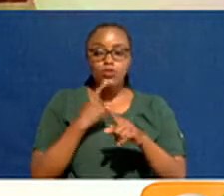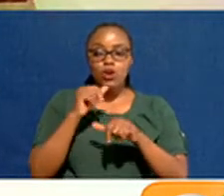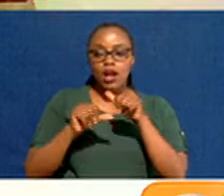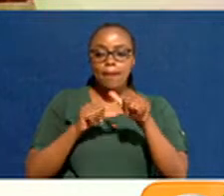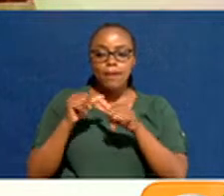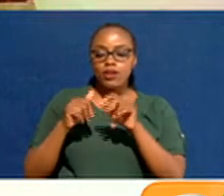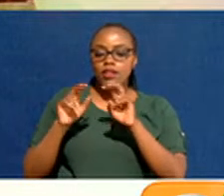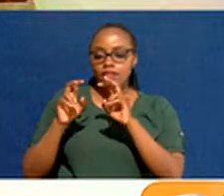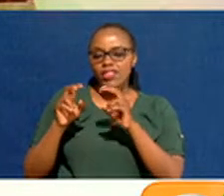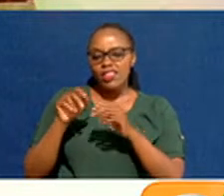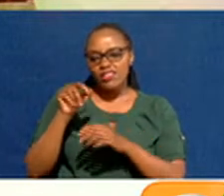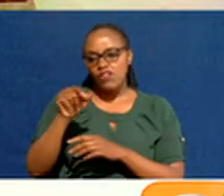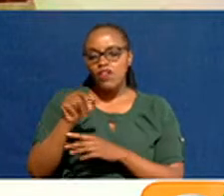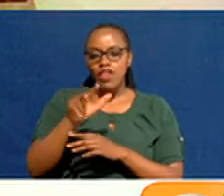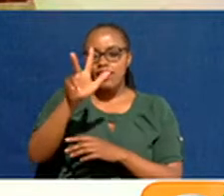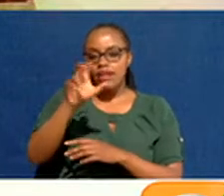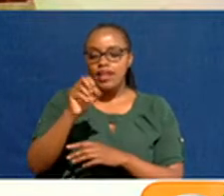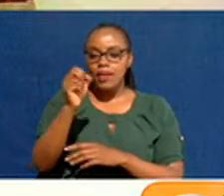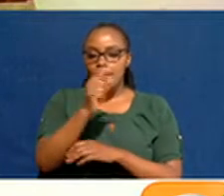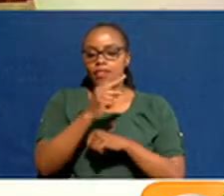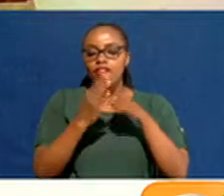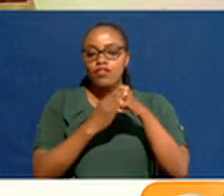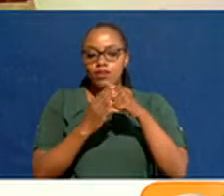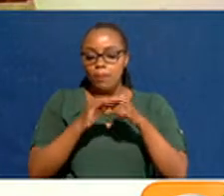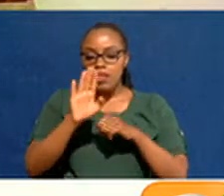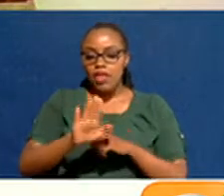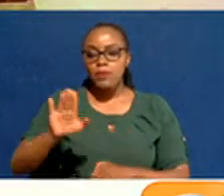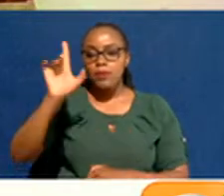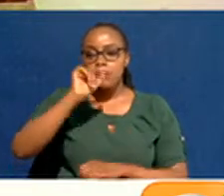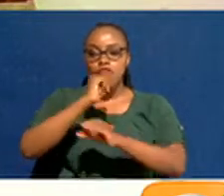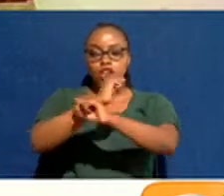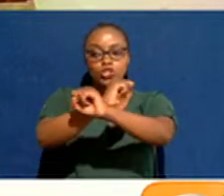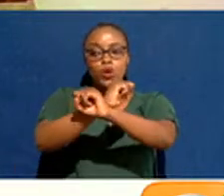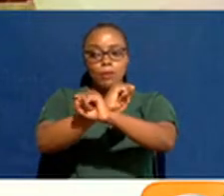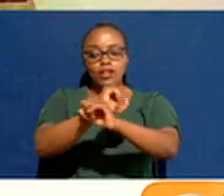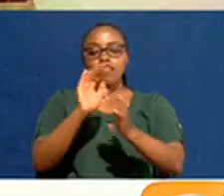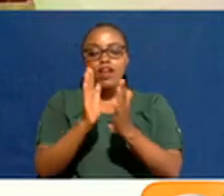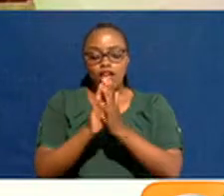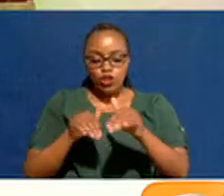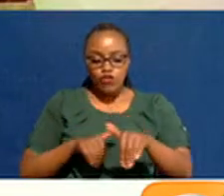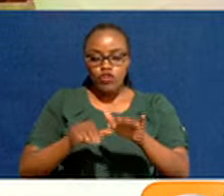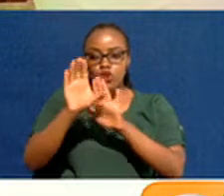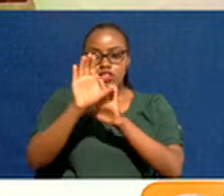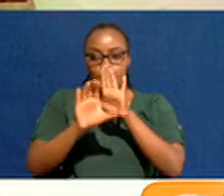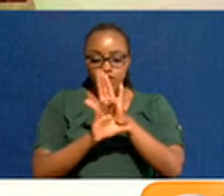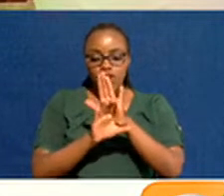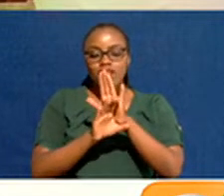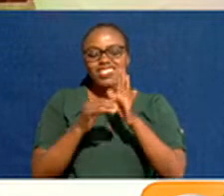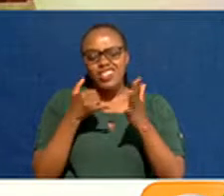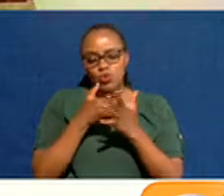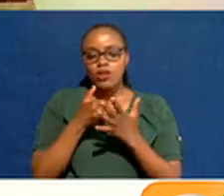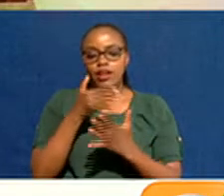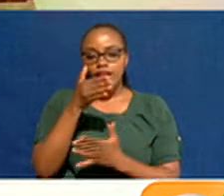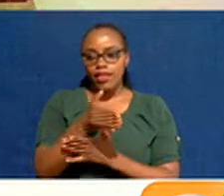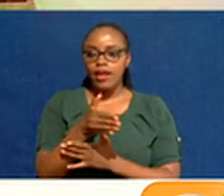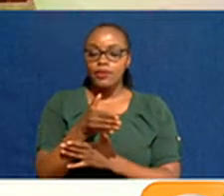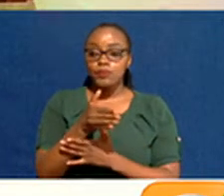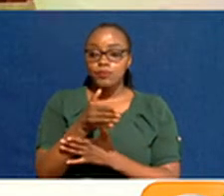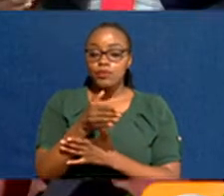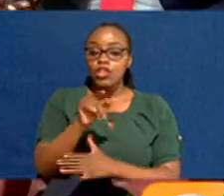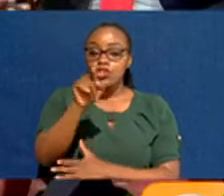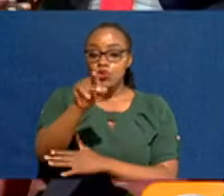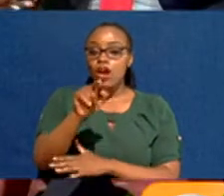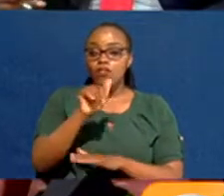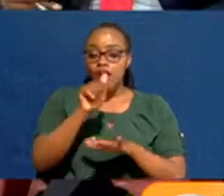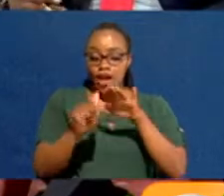office on 13th of September, yes, protecting and upholding the Constitution is key among them. Yes. You are